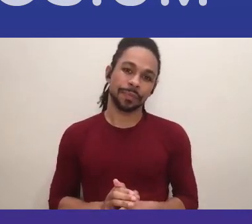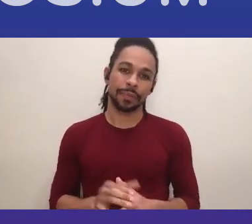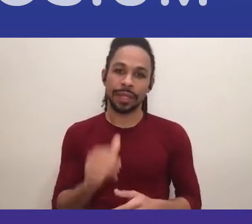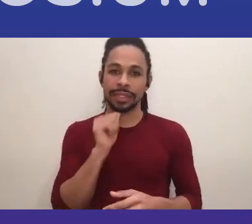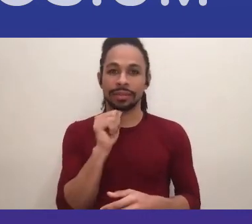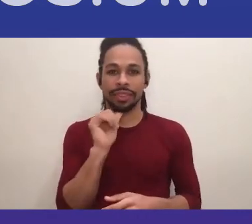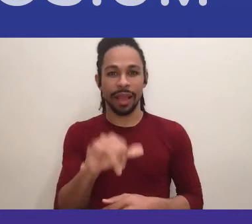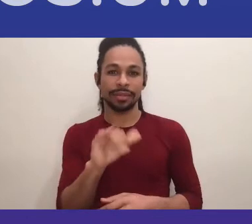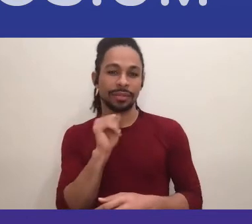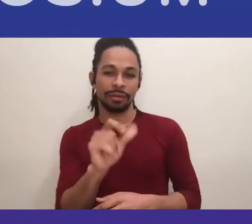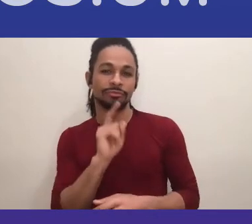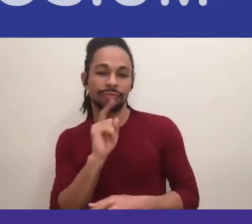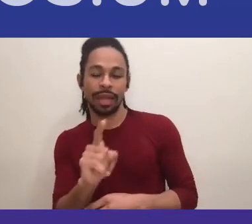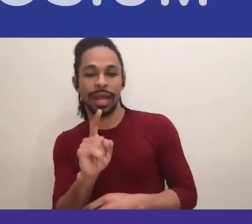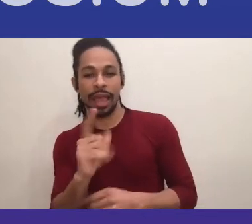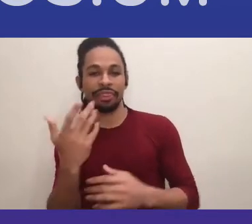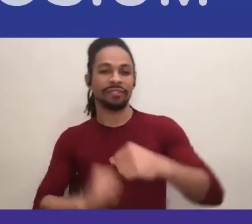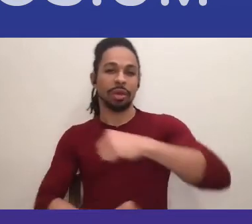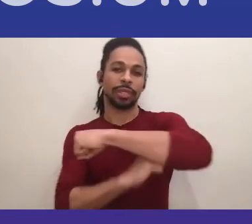my